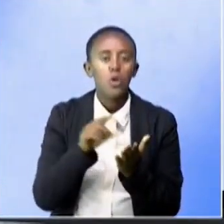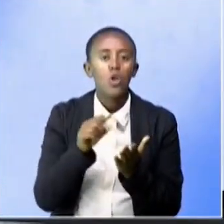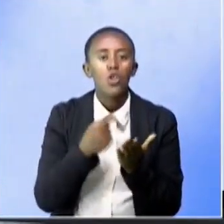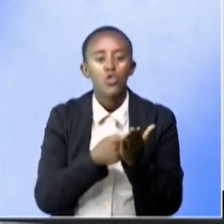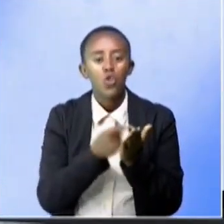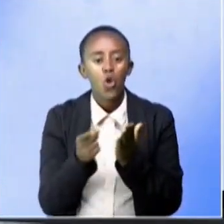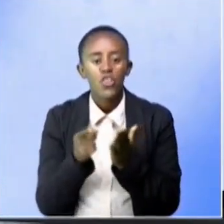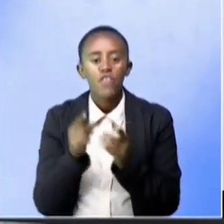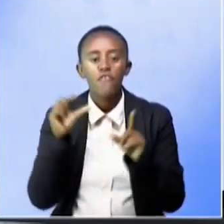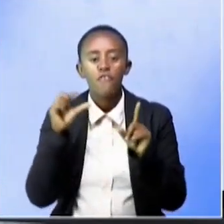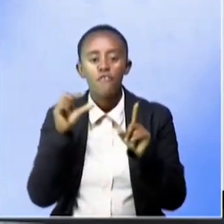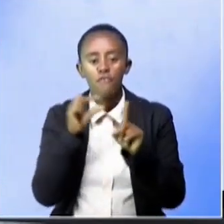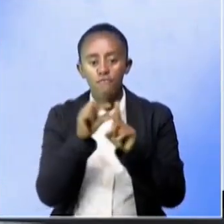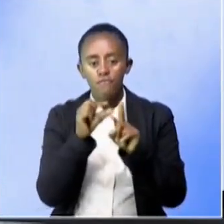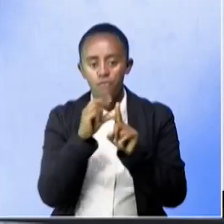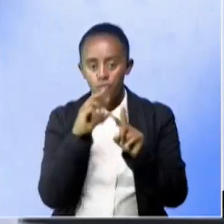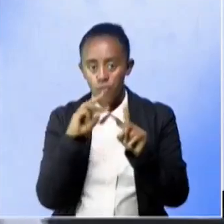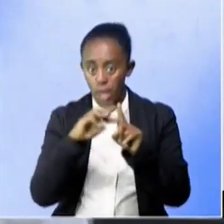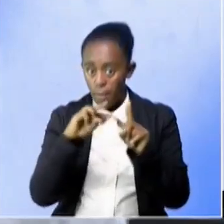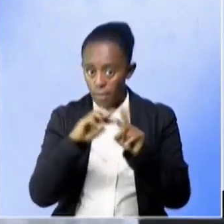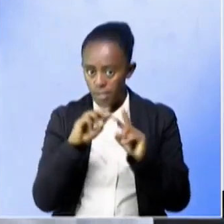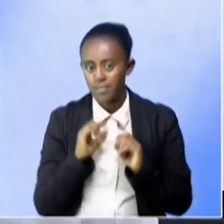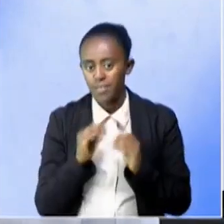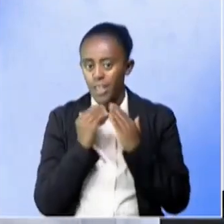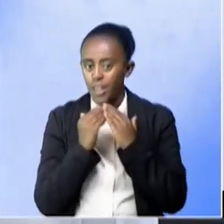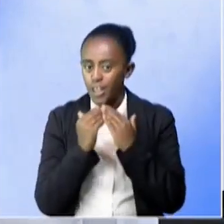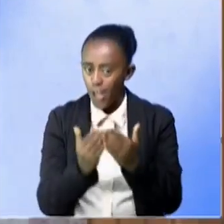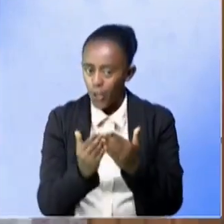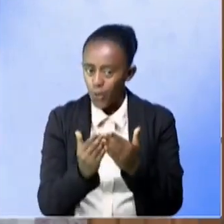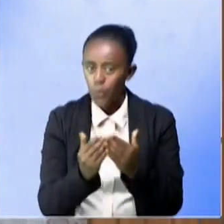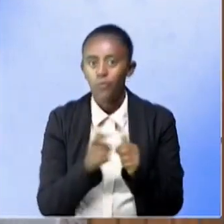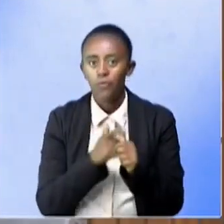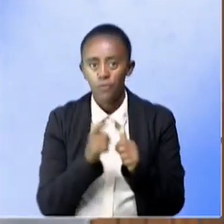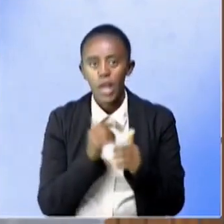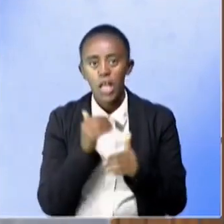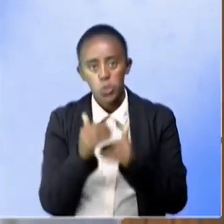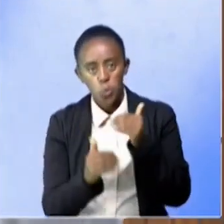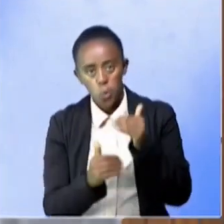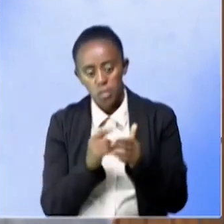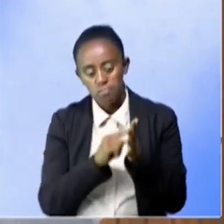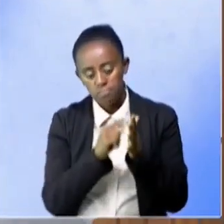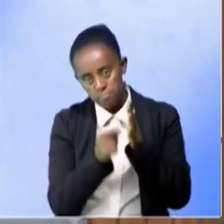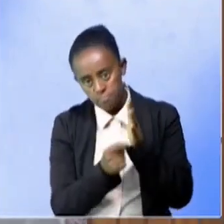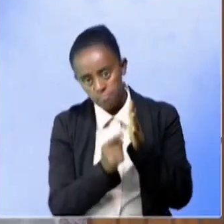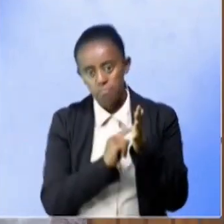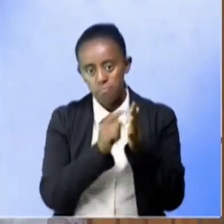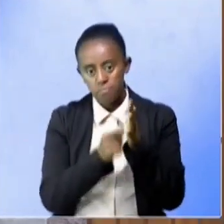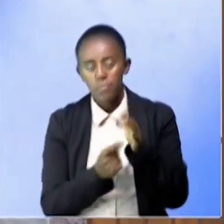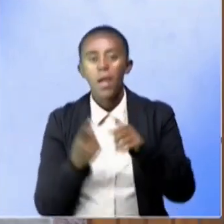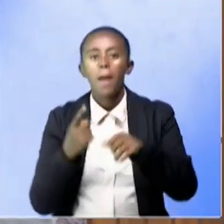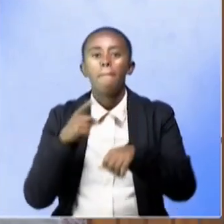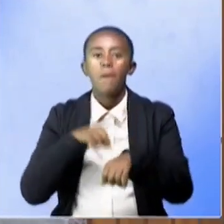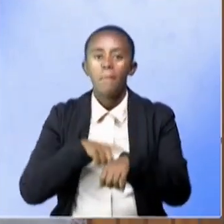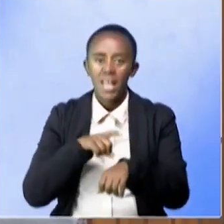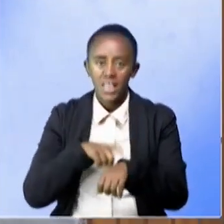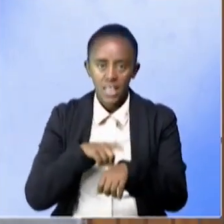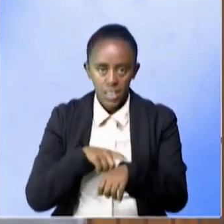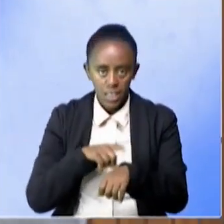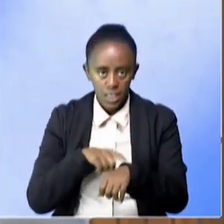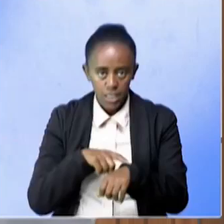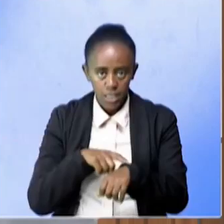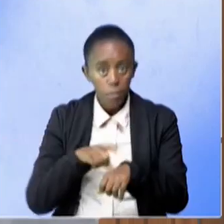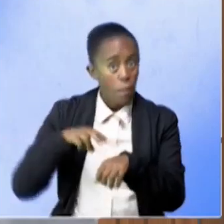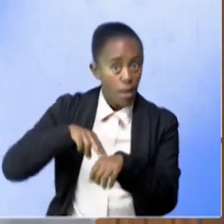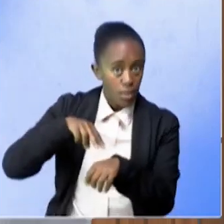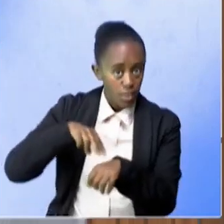vocabularies. Thanks so much. That is sequence, you remember? Permanently,